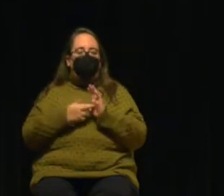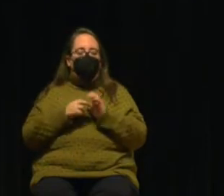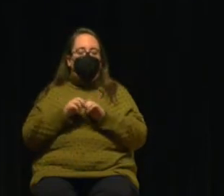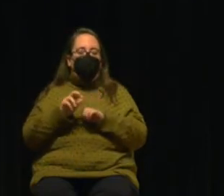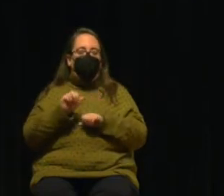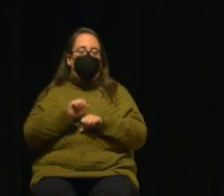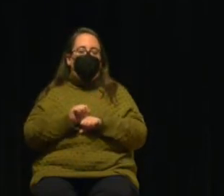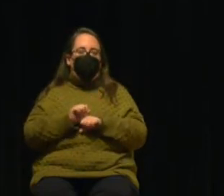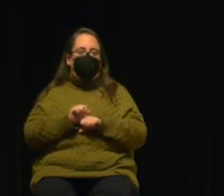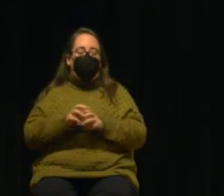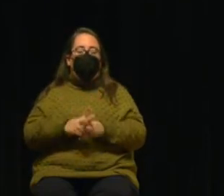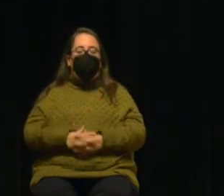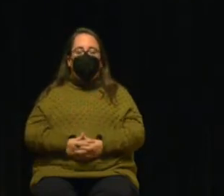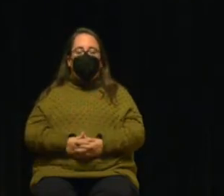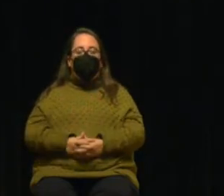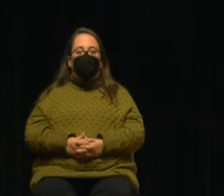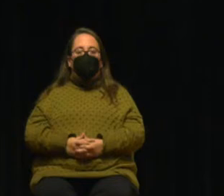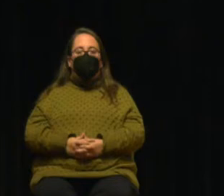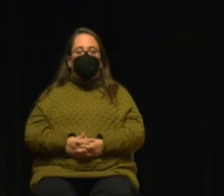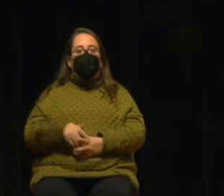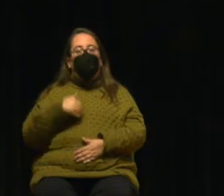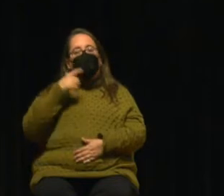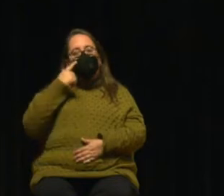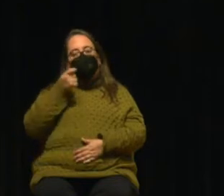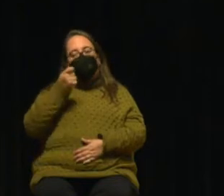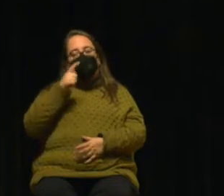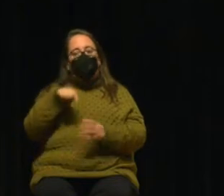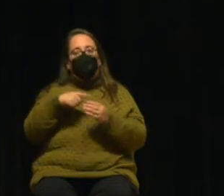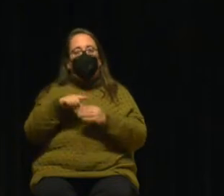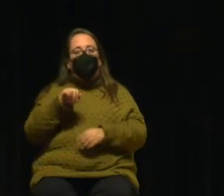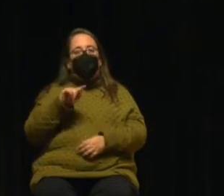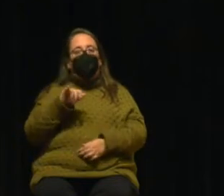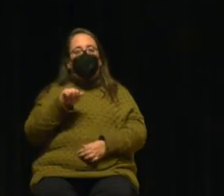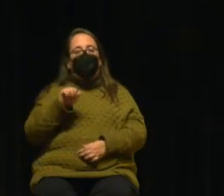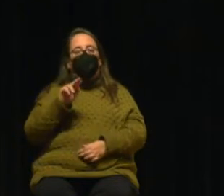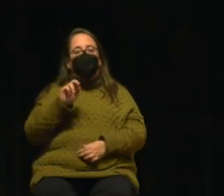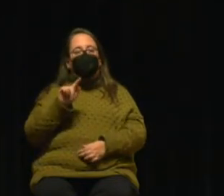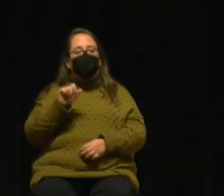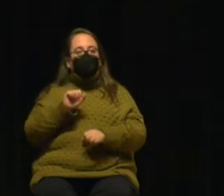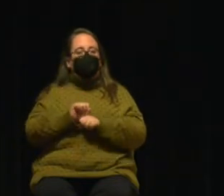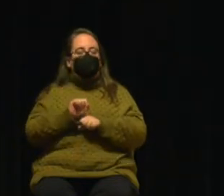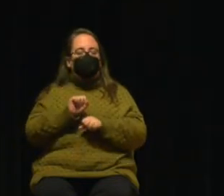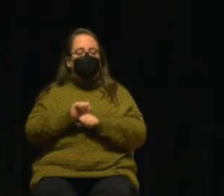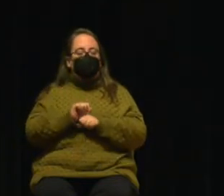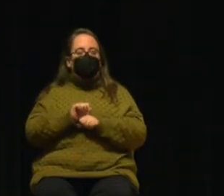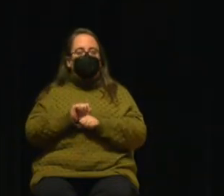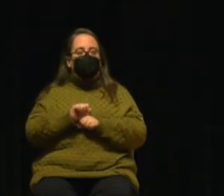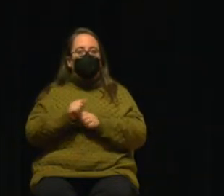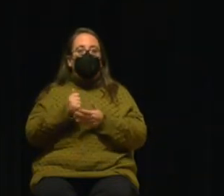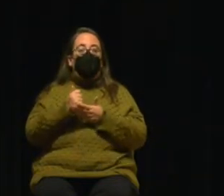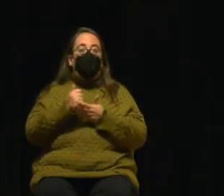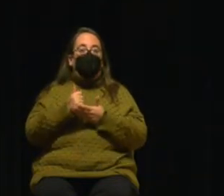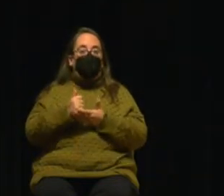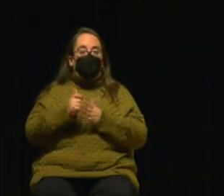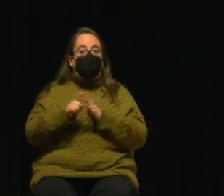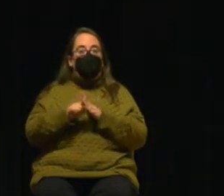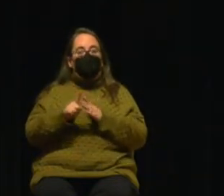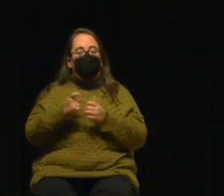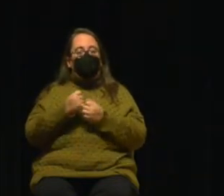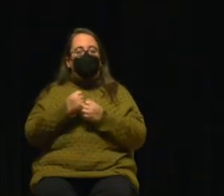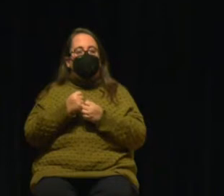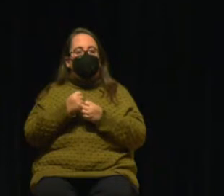work. We know a little bit about Letitia Still's work in aiding fugitive slaves